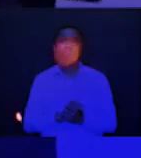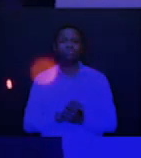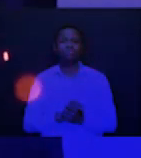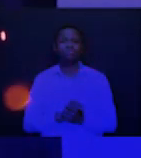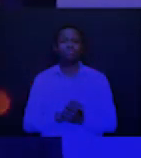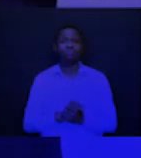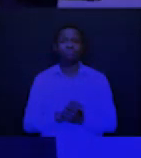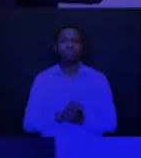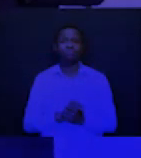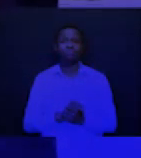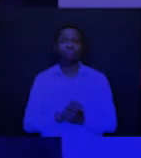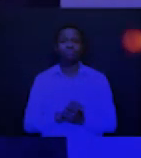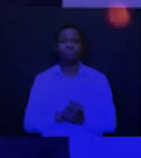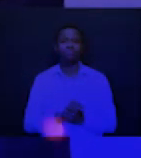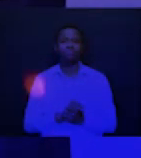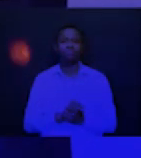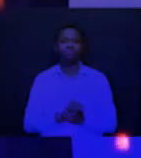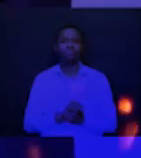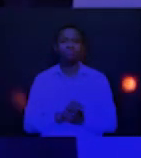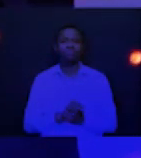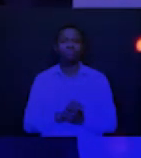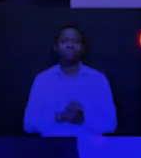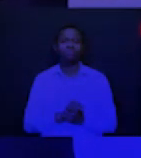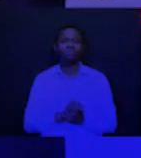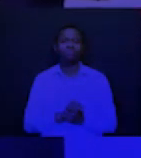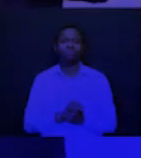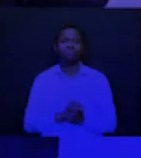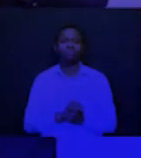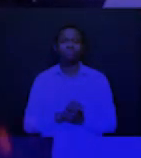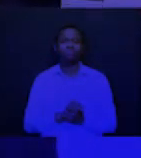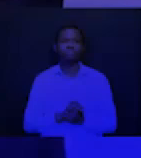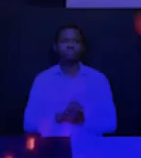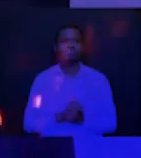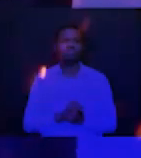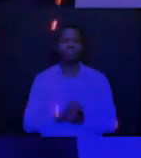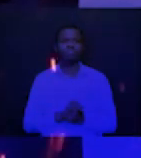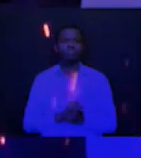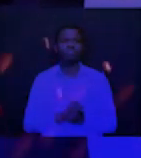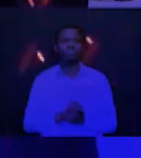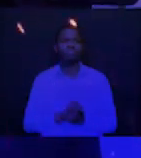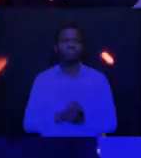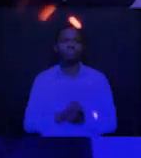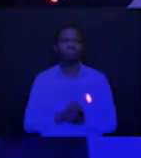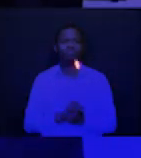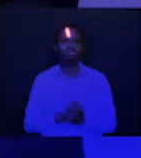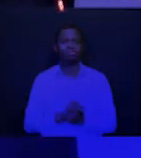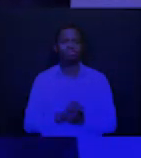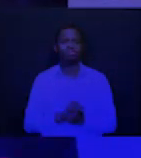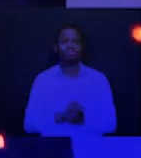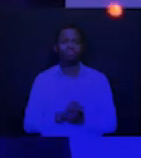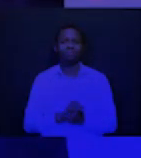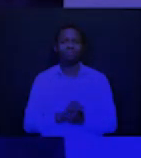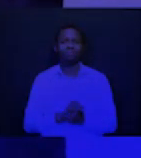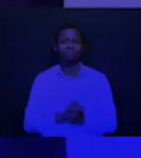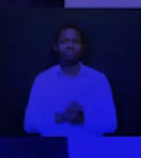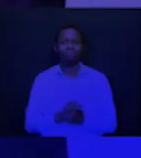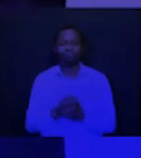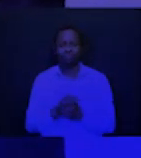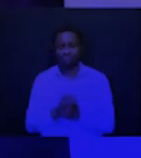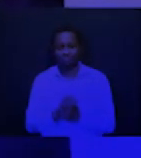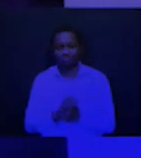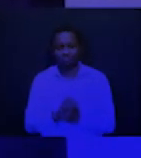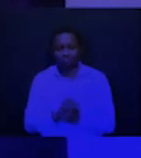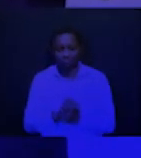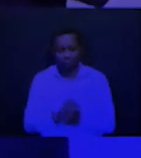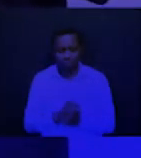you are, would a dear, penindio, to me dio, and no ma, nina, when I'm not so, and a